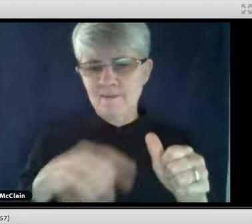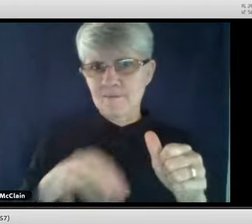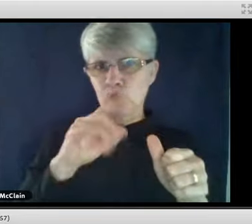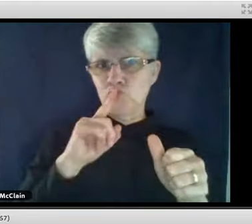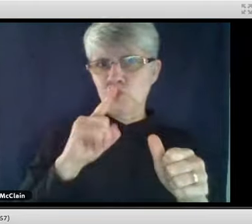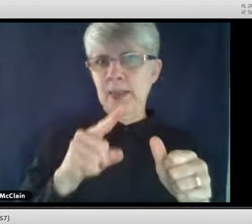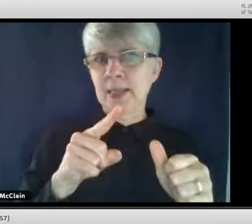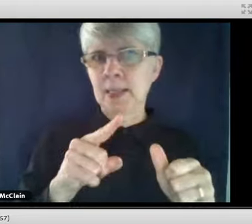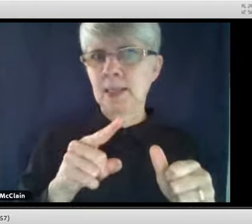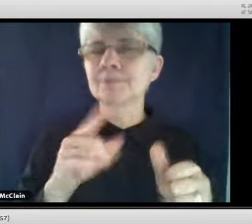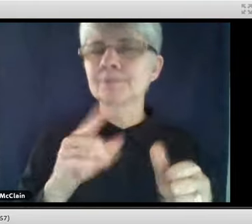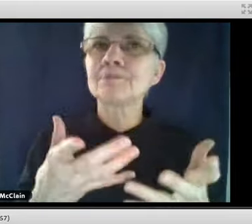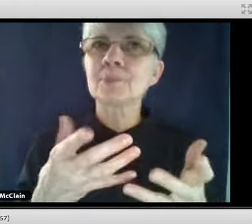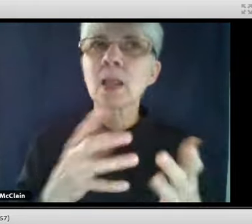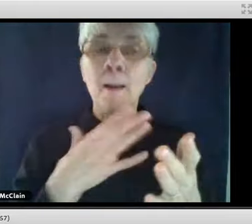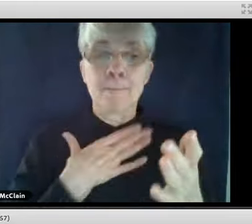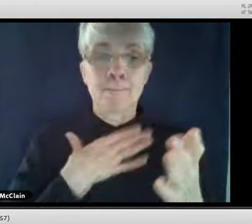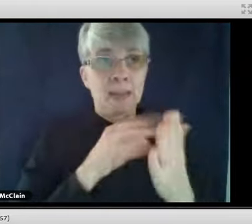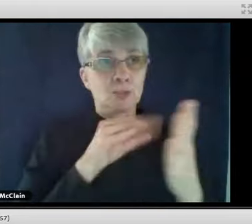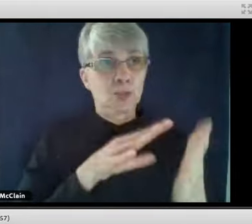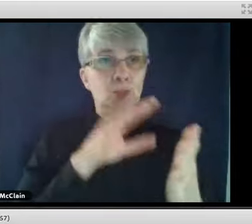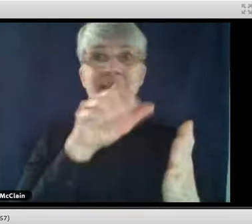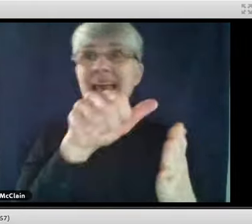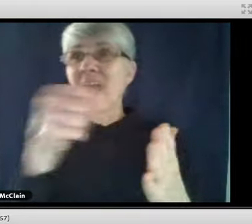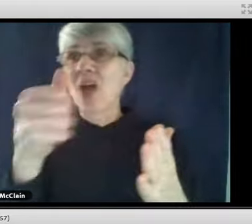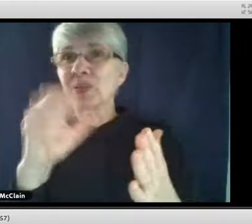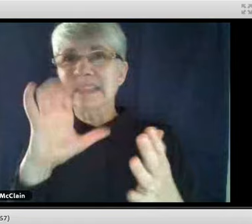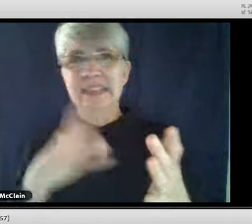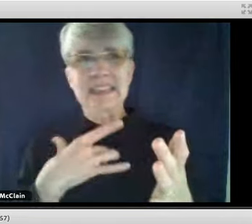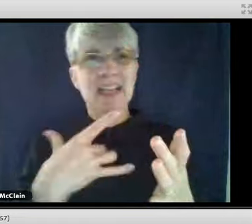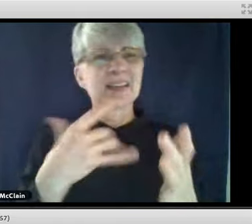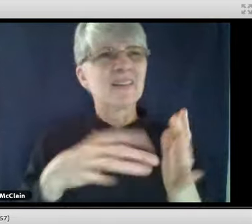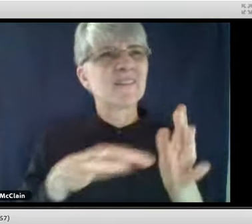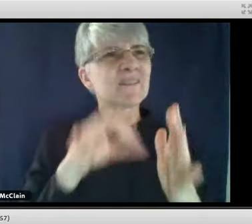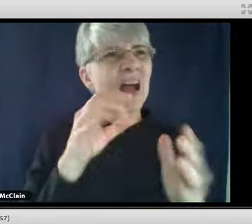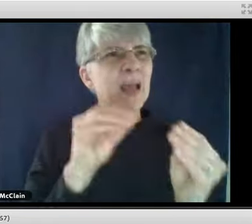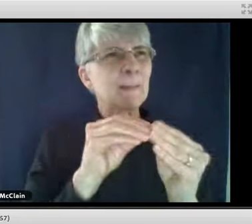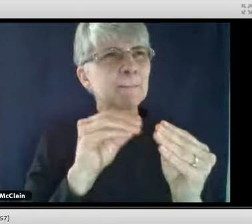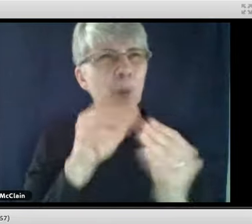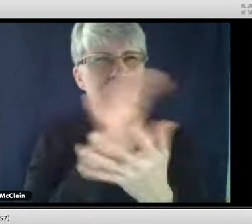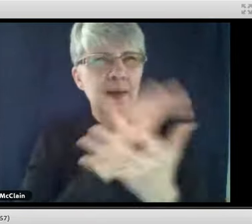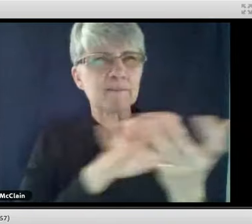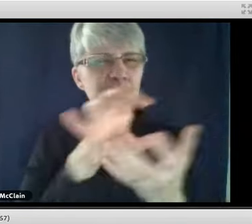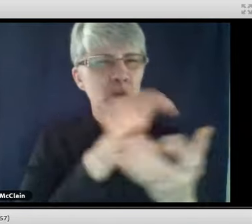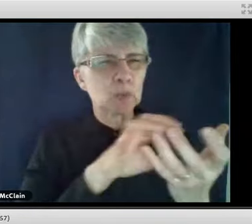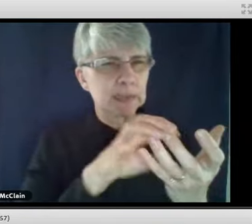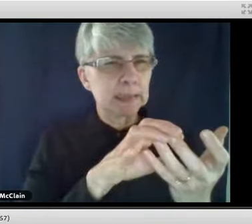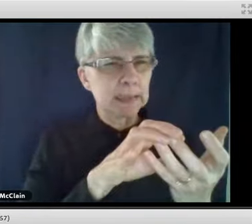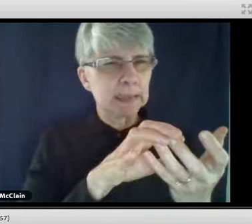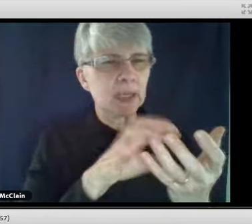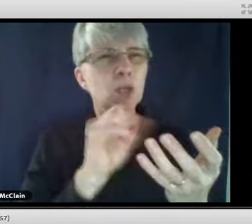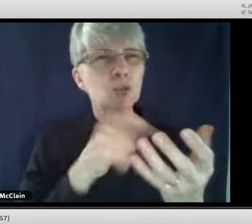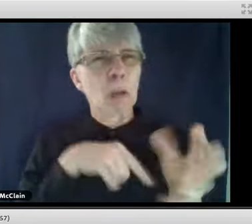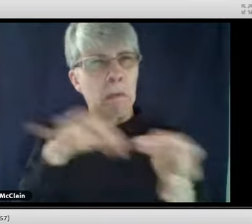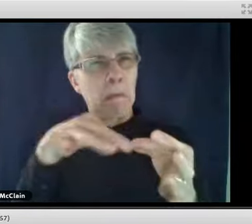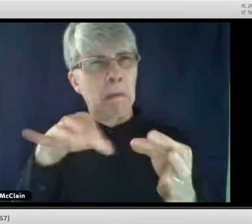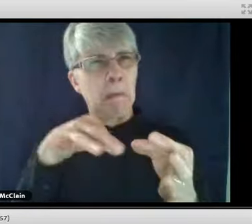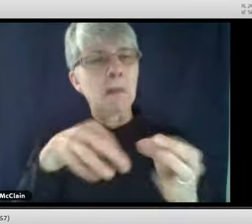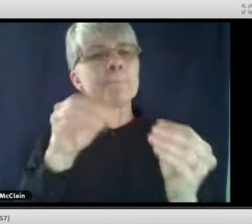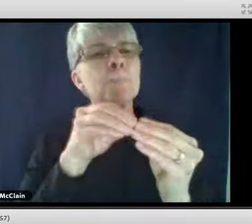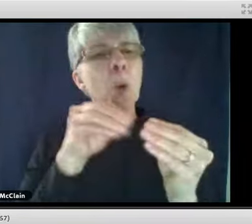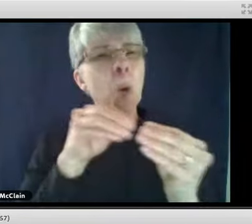my students as well as others tend to find more confusing than other aspects. Okay, so I want to just